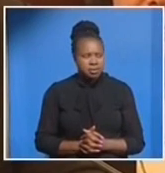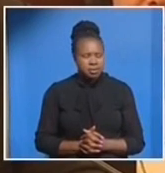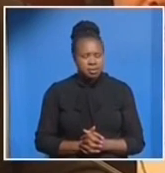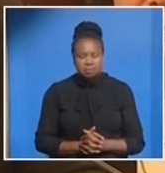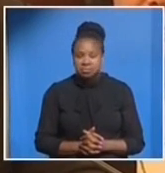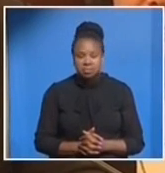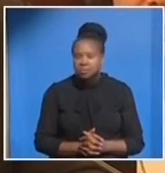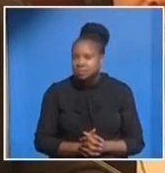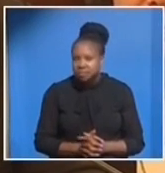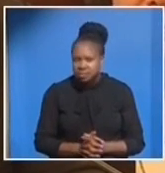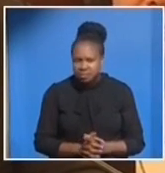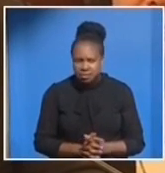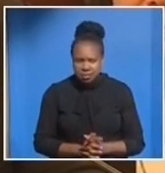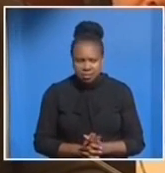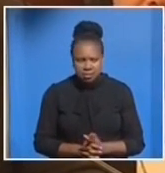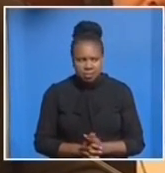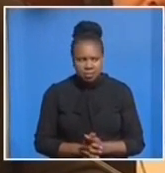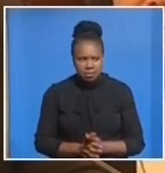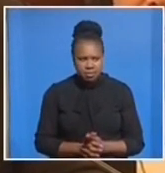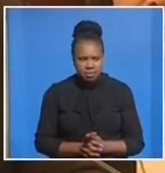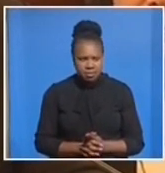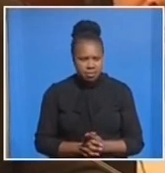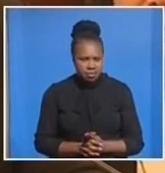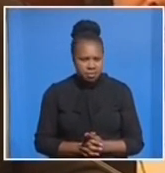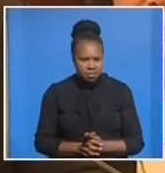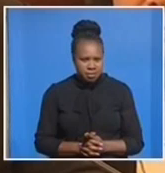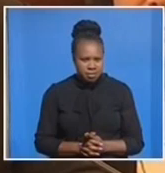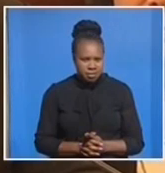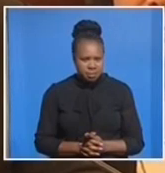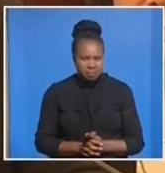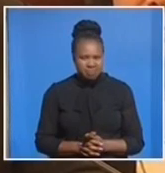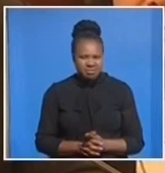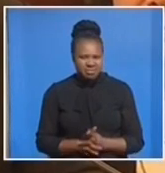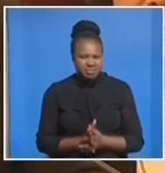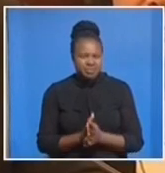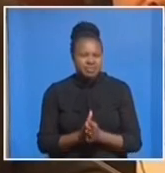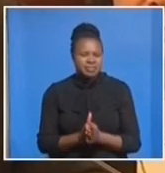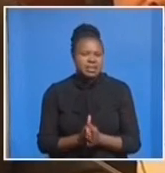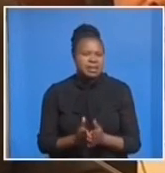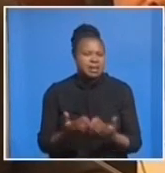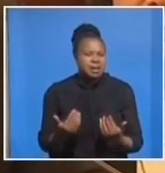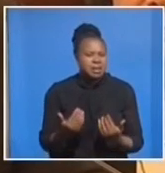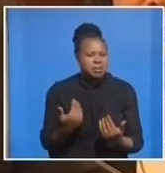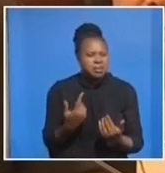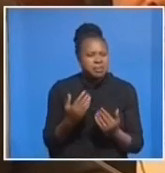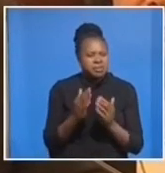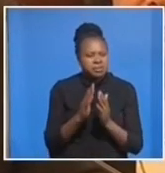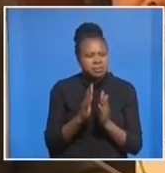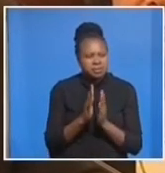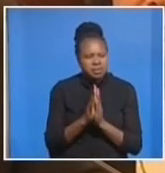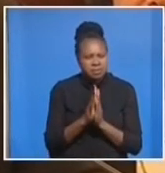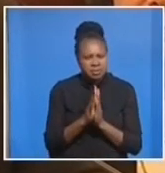won't be tolerated here, and that you're working to make sure that the people are protected. And I would just urge you to give this